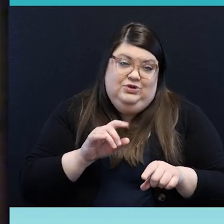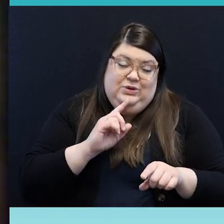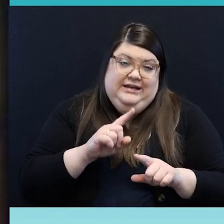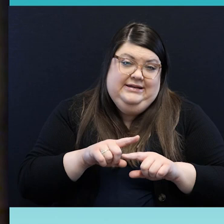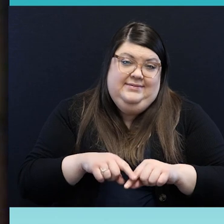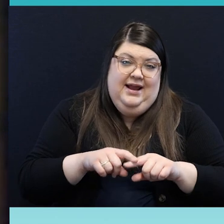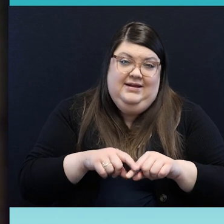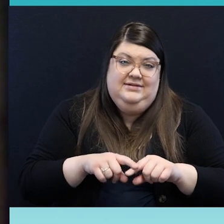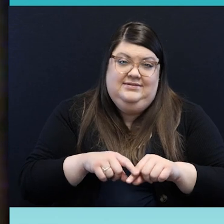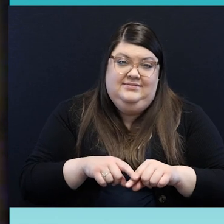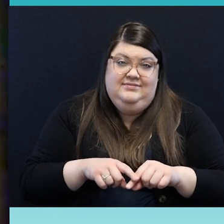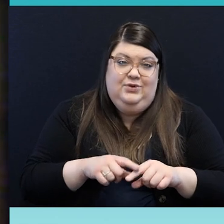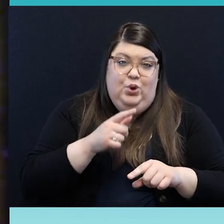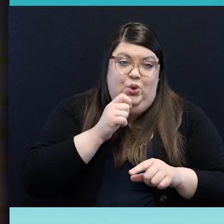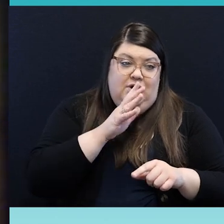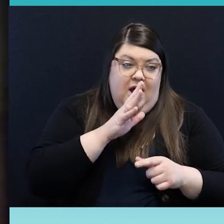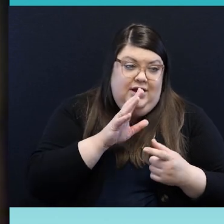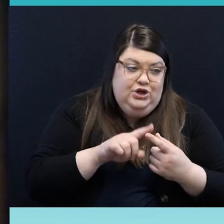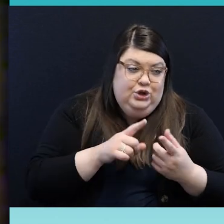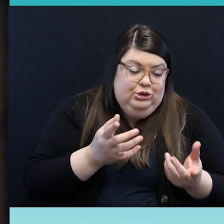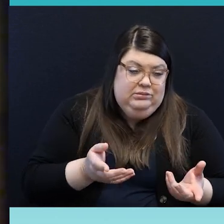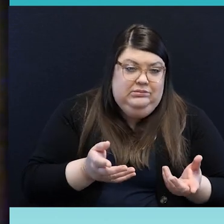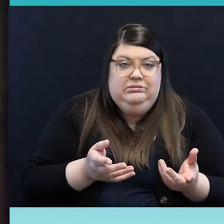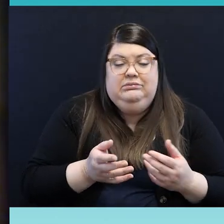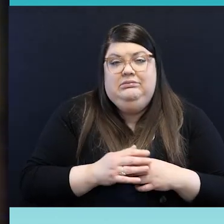depends. It depends on whom you're talking to.